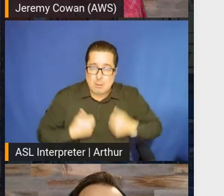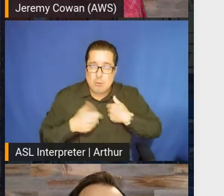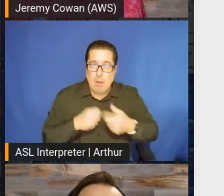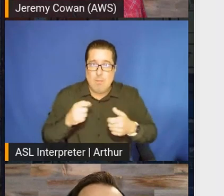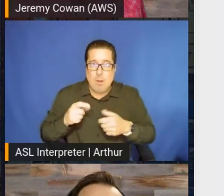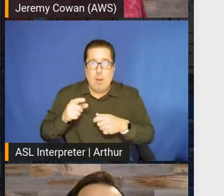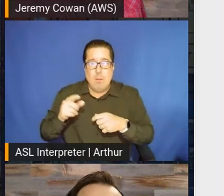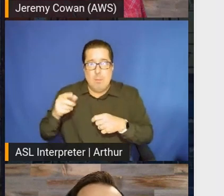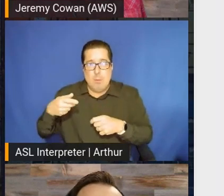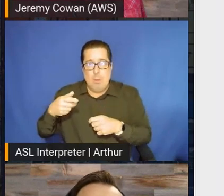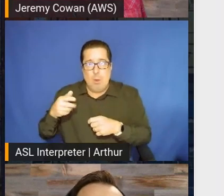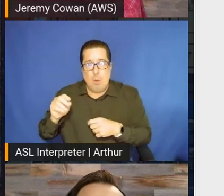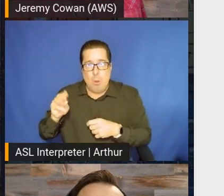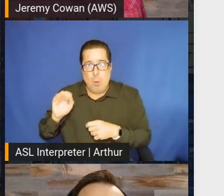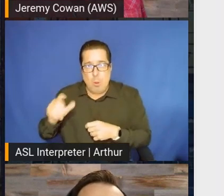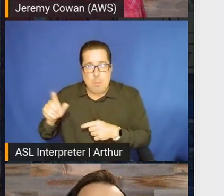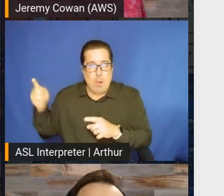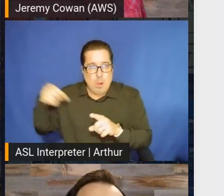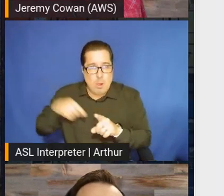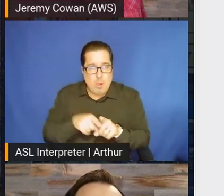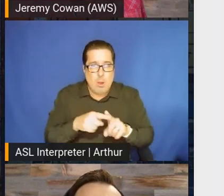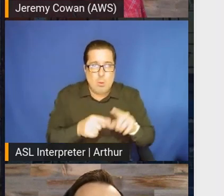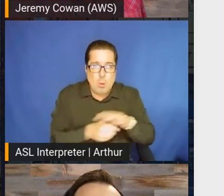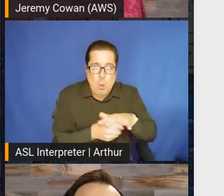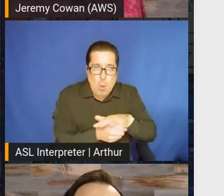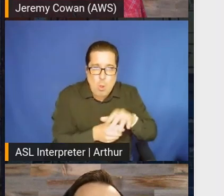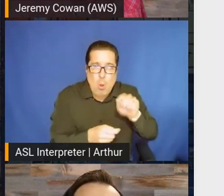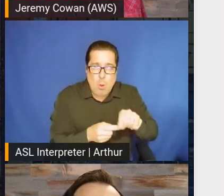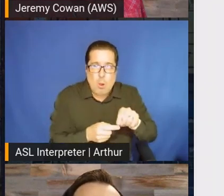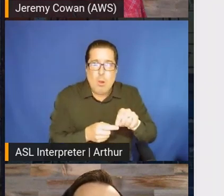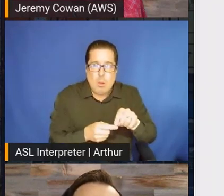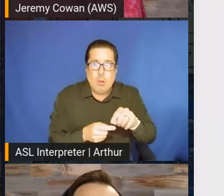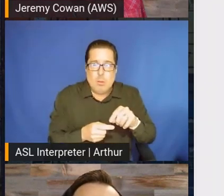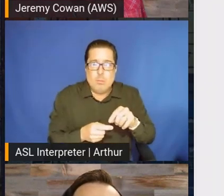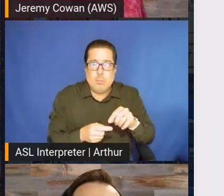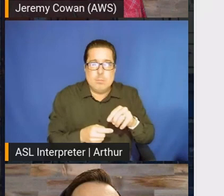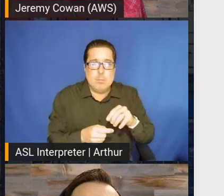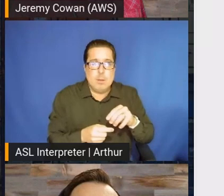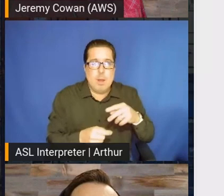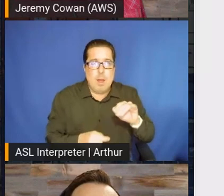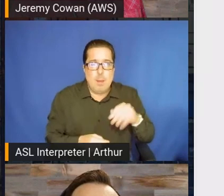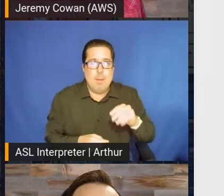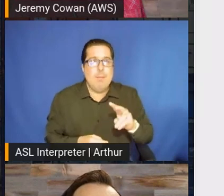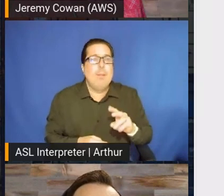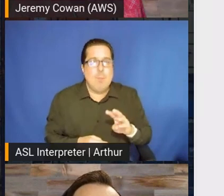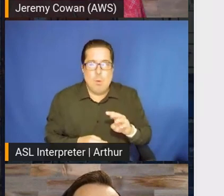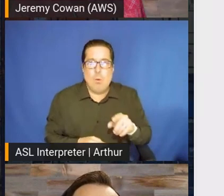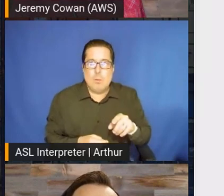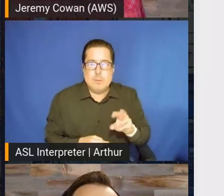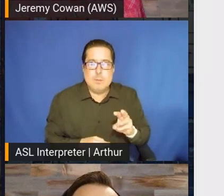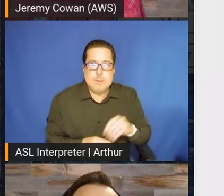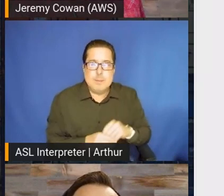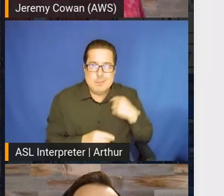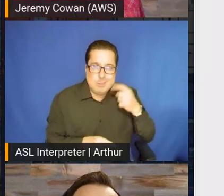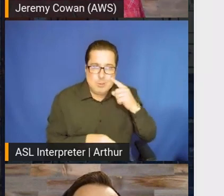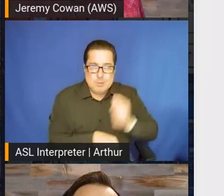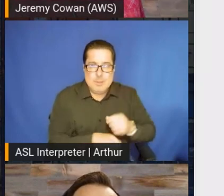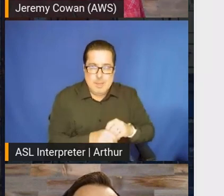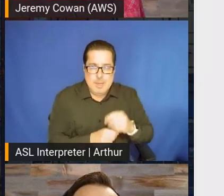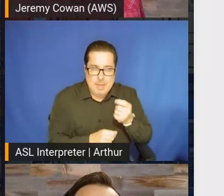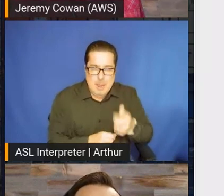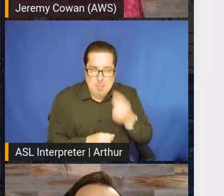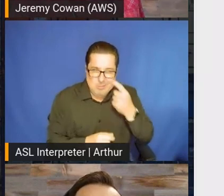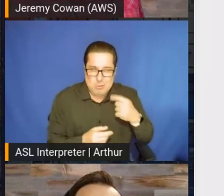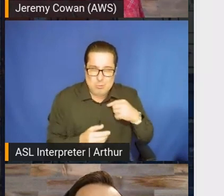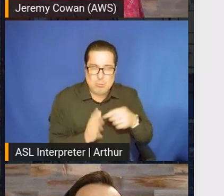unicast address as well as a link local address. And we will talk about the IPv4 egress solutions that we have implemented in a little bit, actually, Justin. So